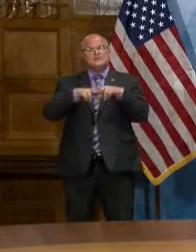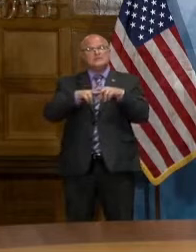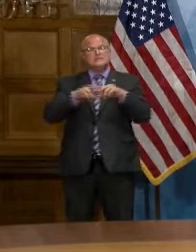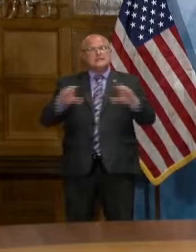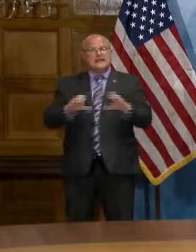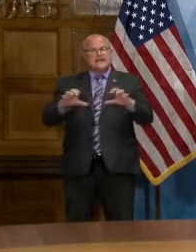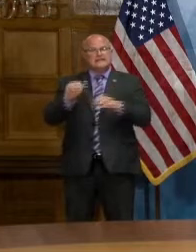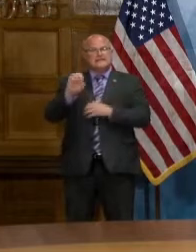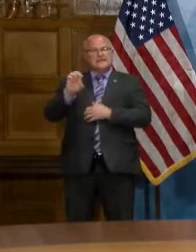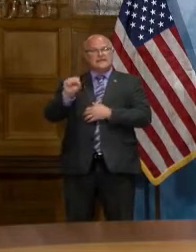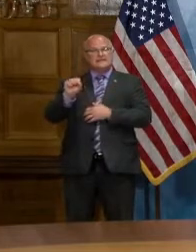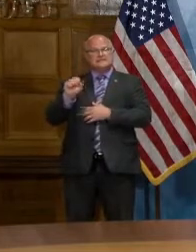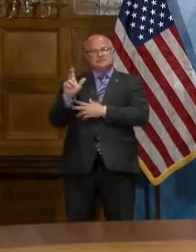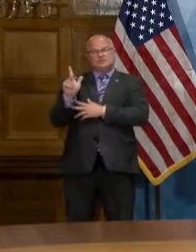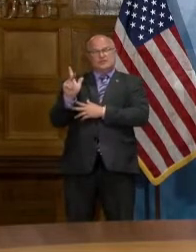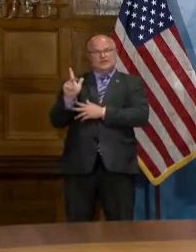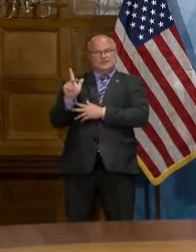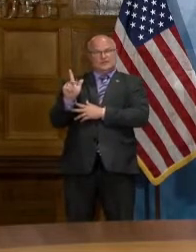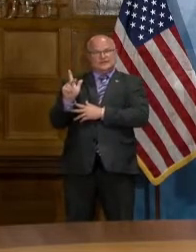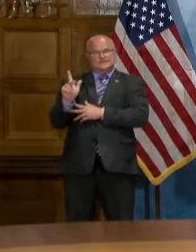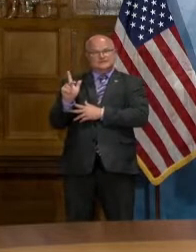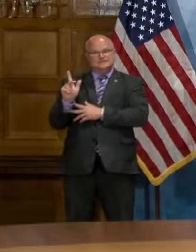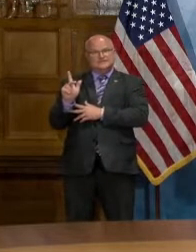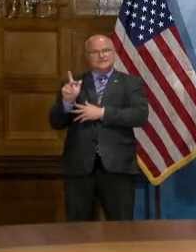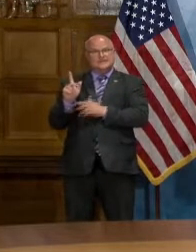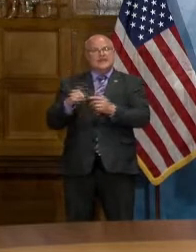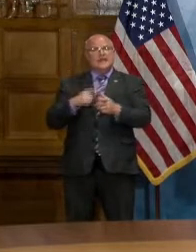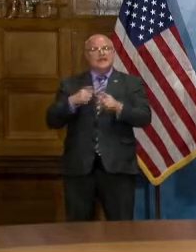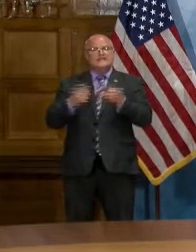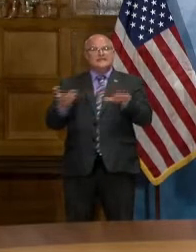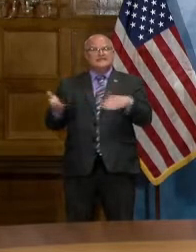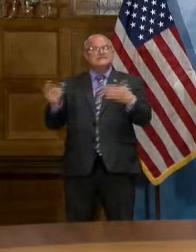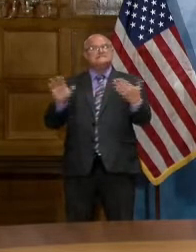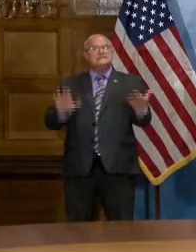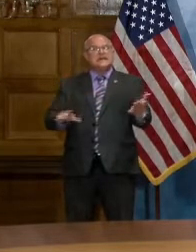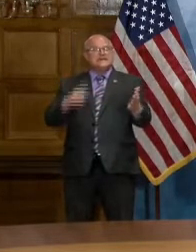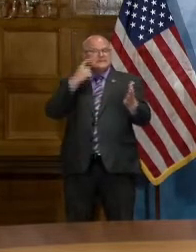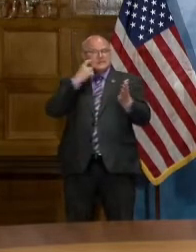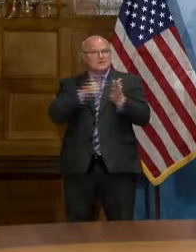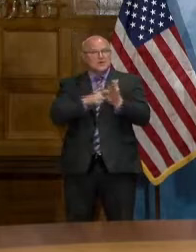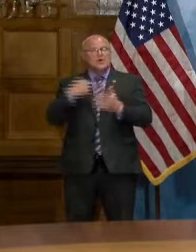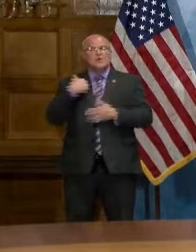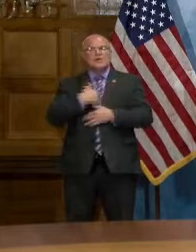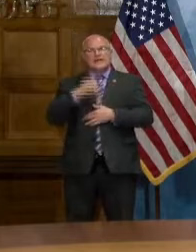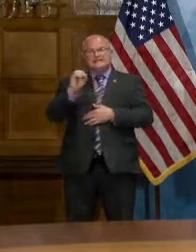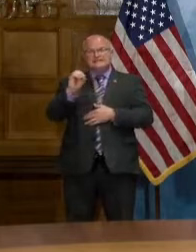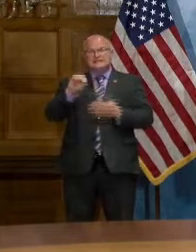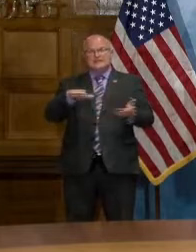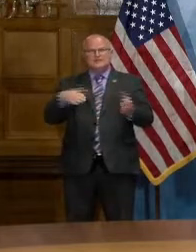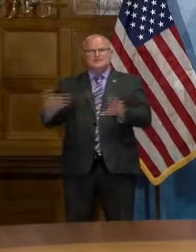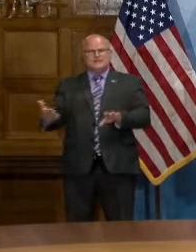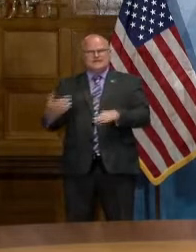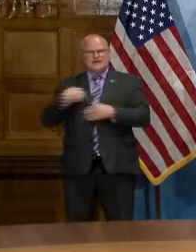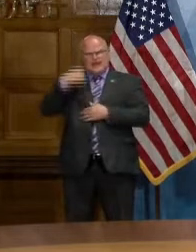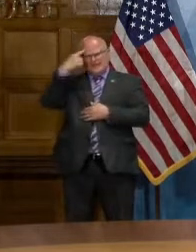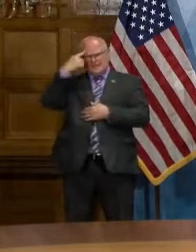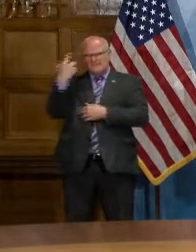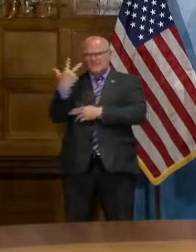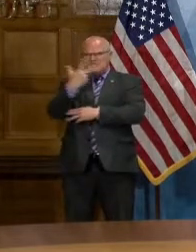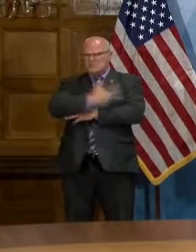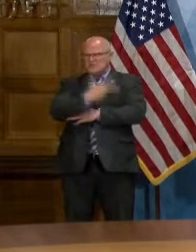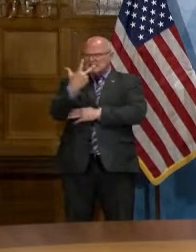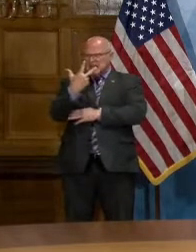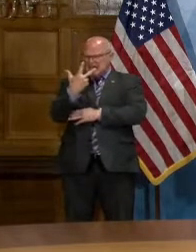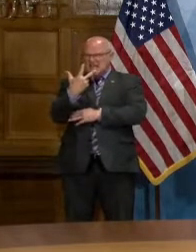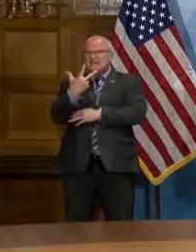active cases of 23. And then the deaths, as been noted, we had 0 deaths for, I believe, 3 days in a